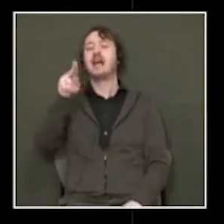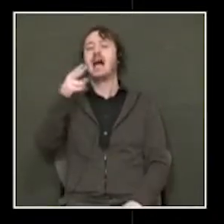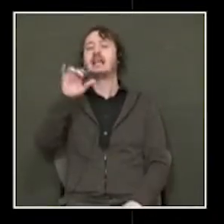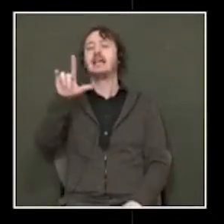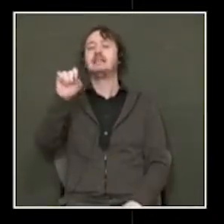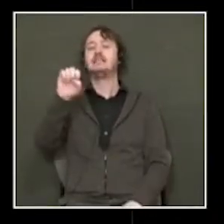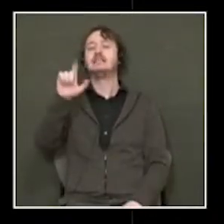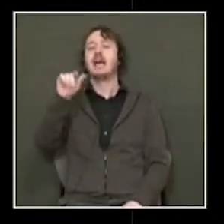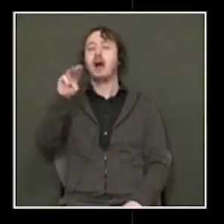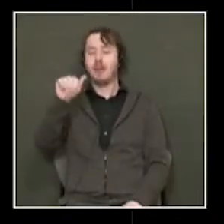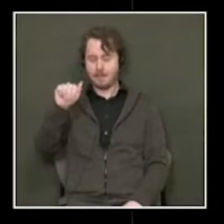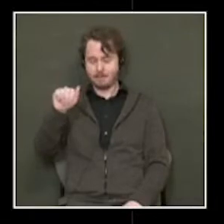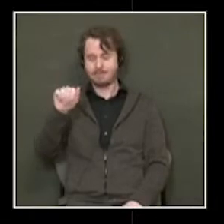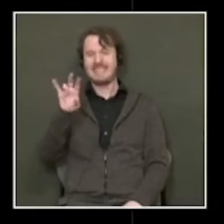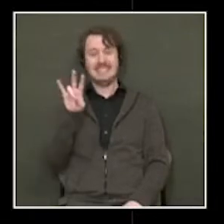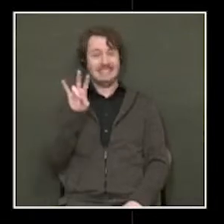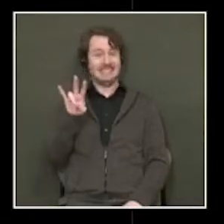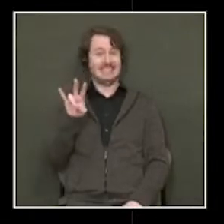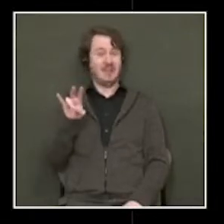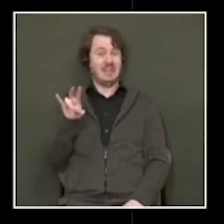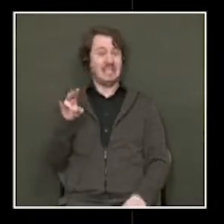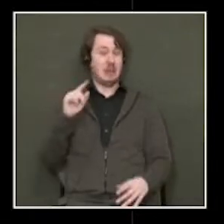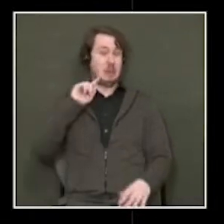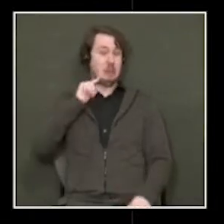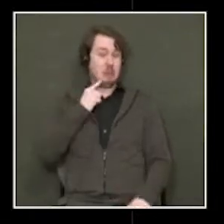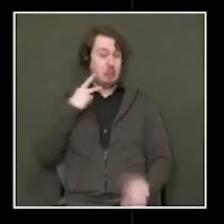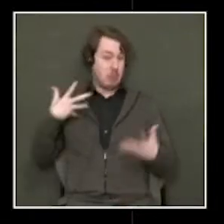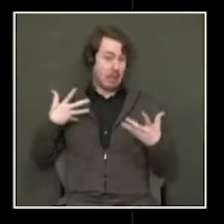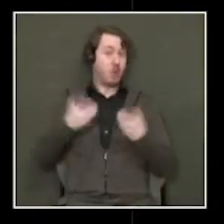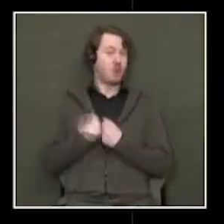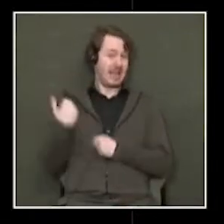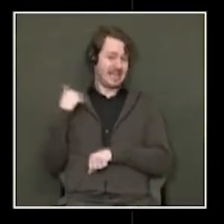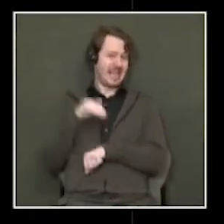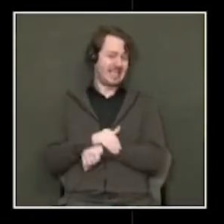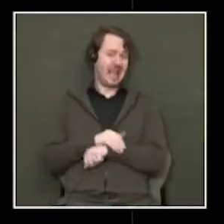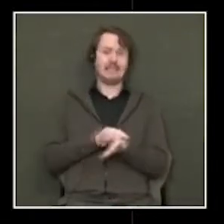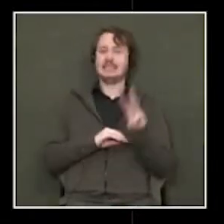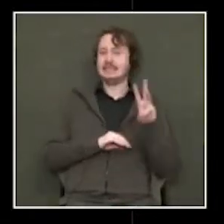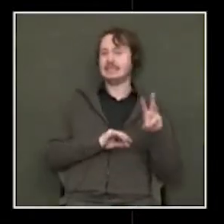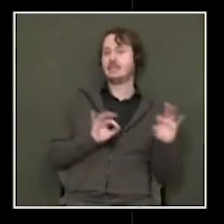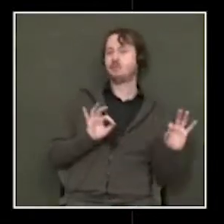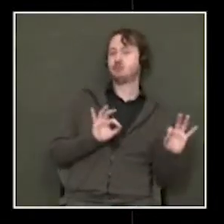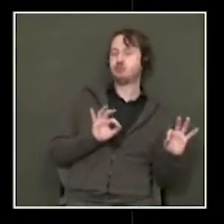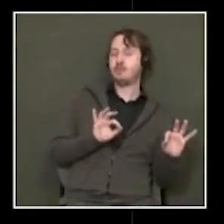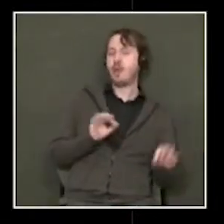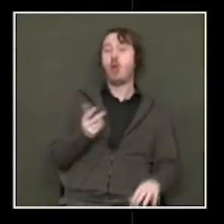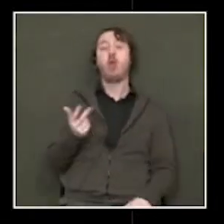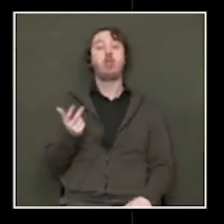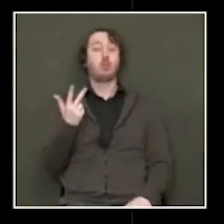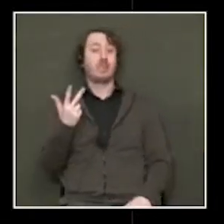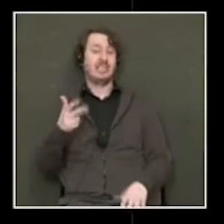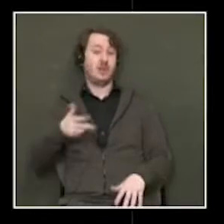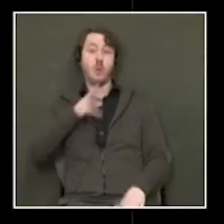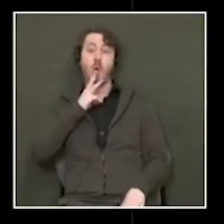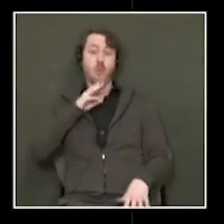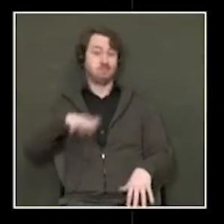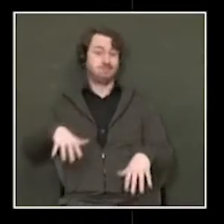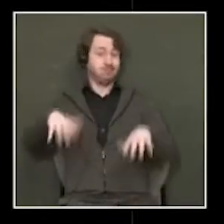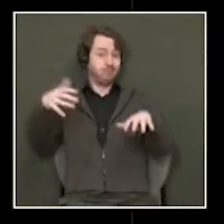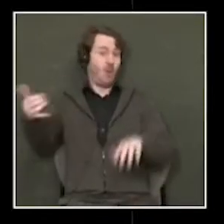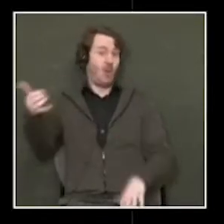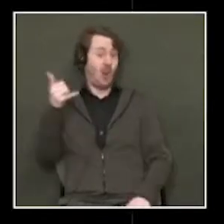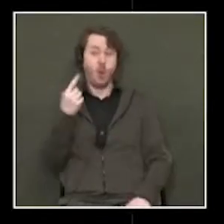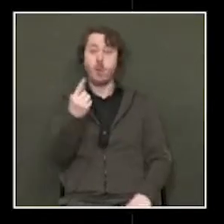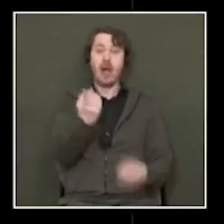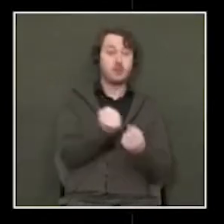7 major crashes last night, 6 minor, 3 high water calls, 1